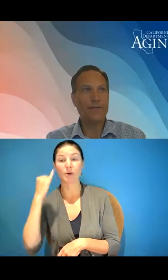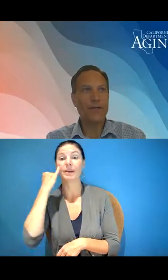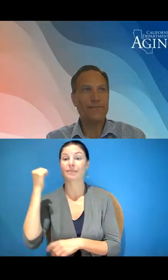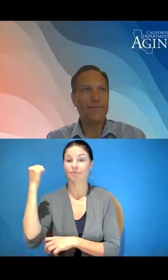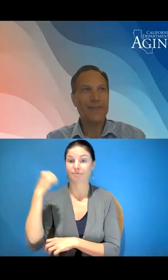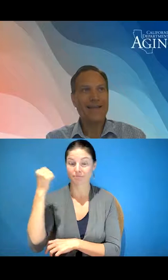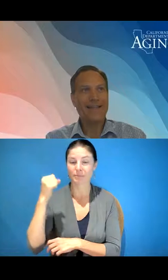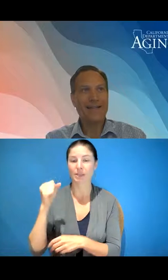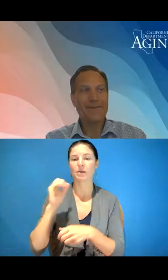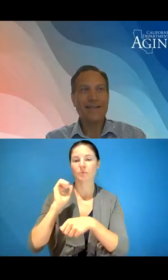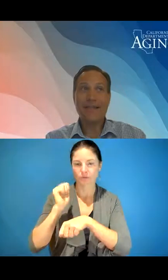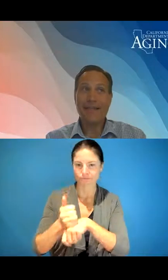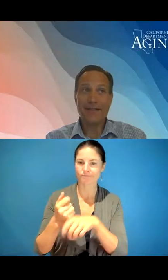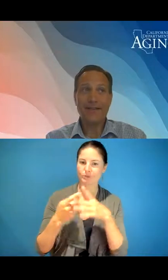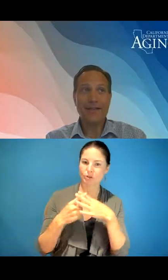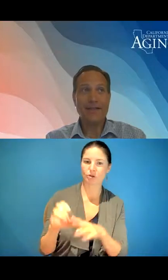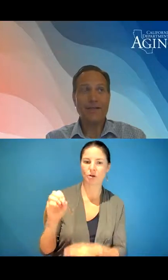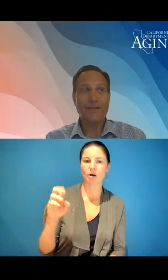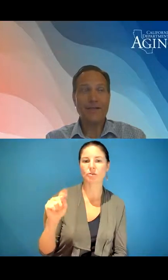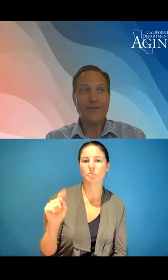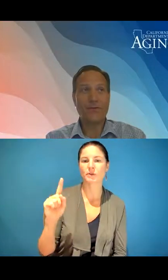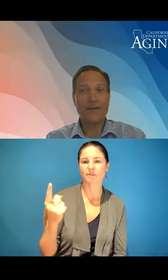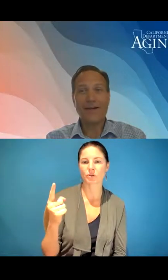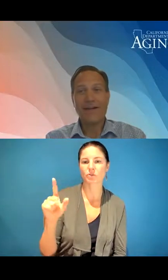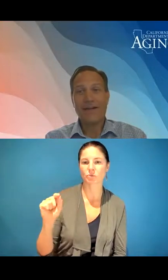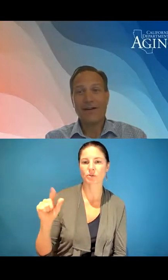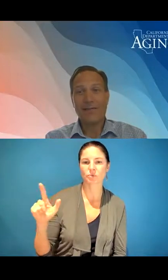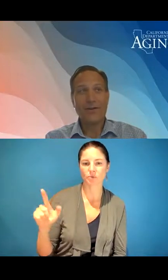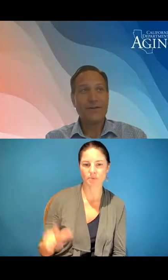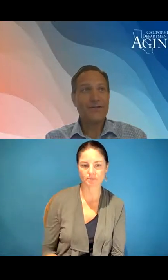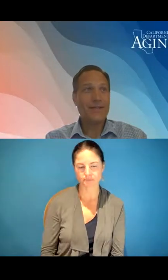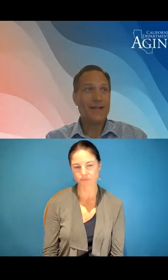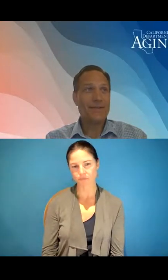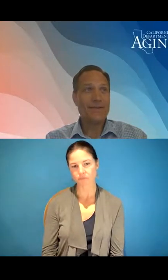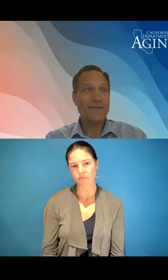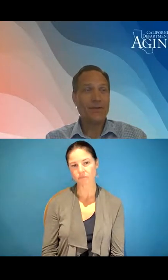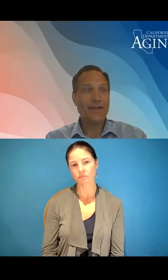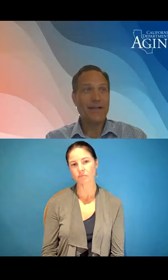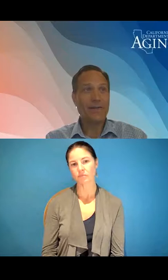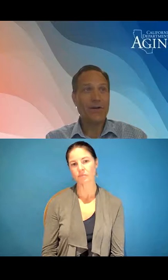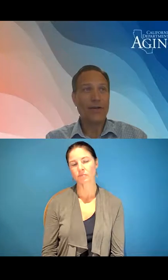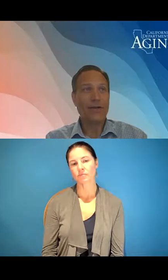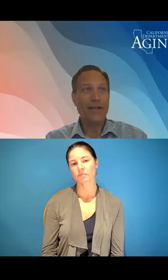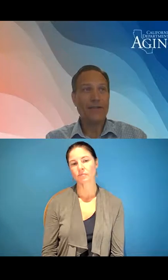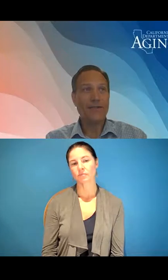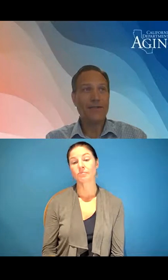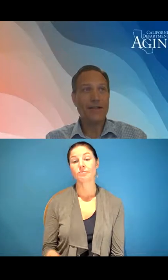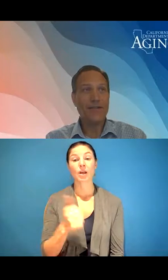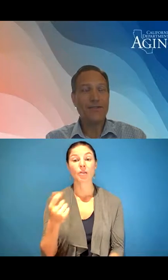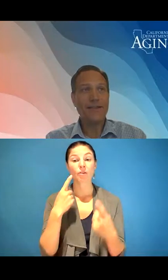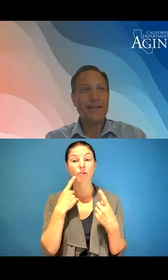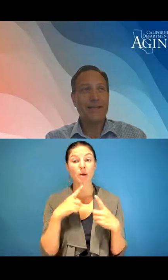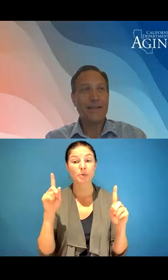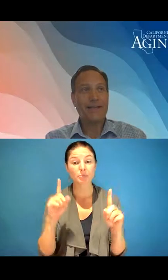1st, 2021. I'd say another key accomplishment for our partners, specifically our area agencies